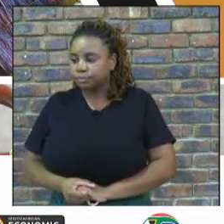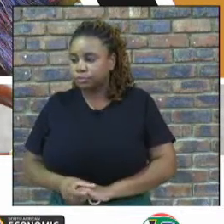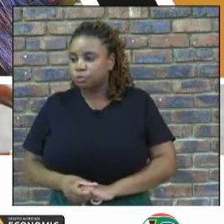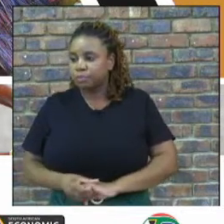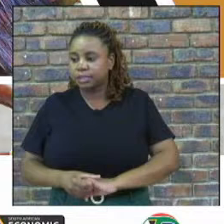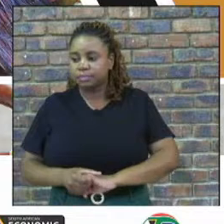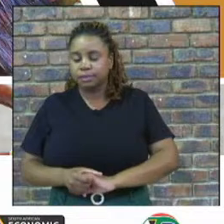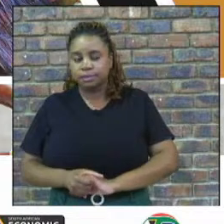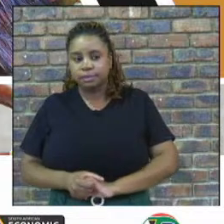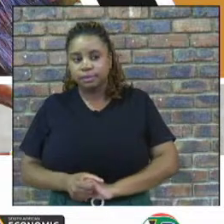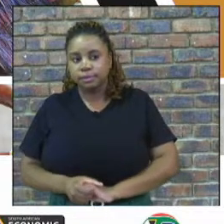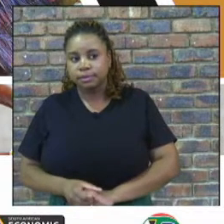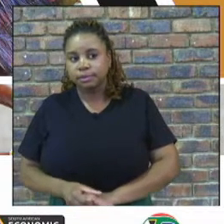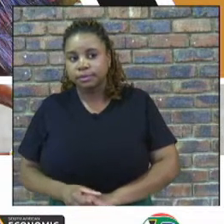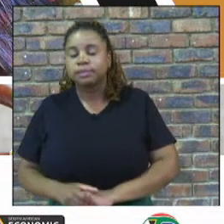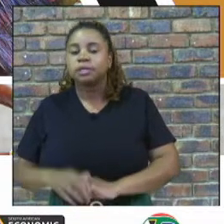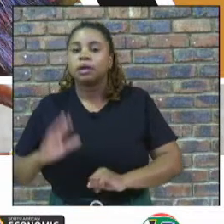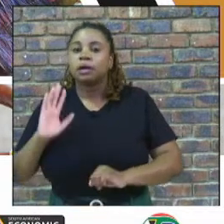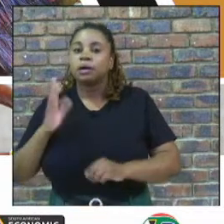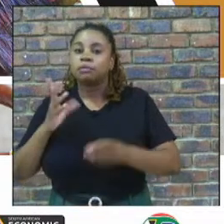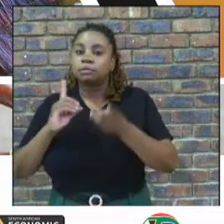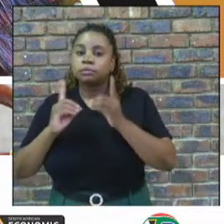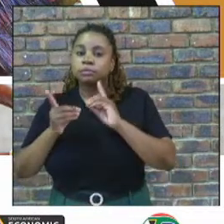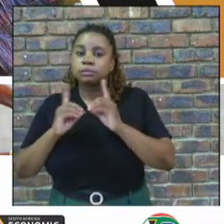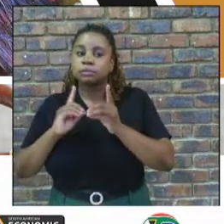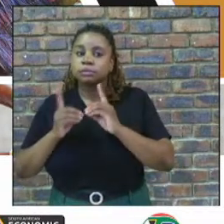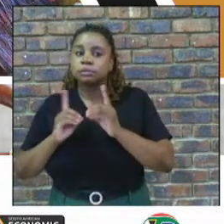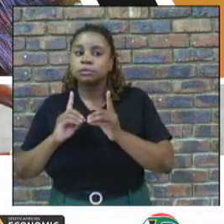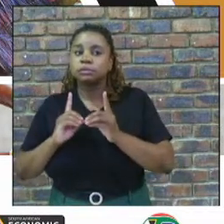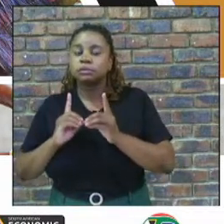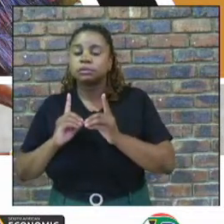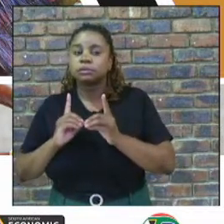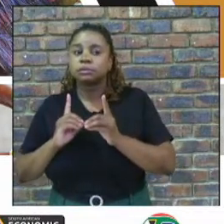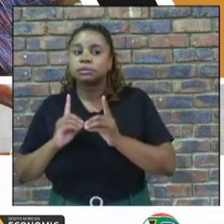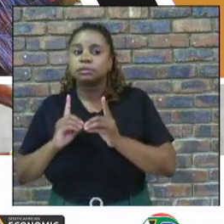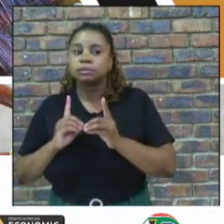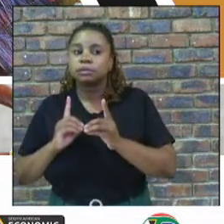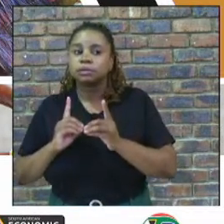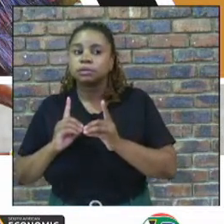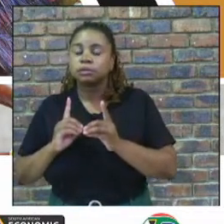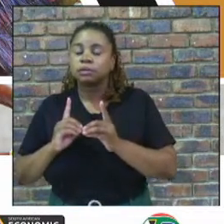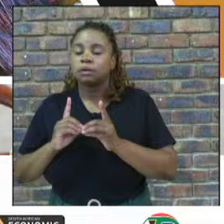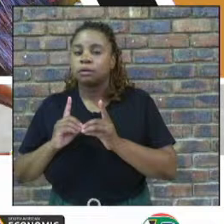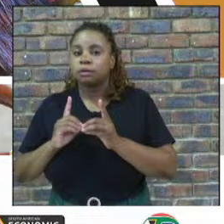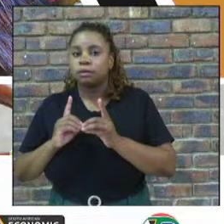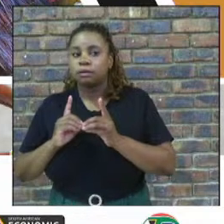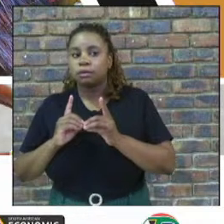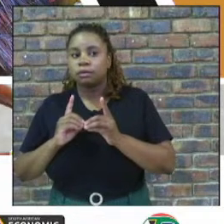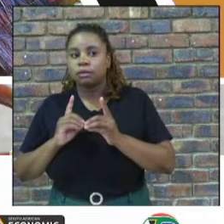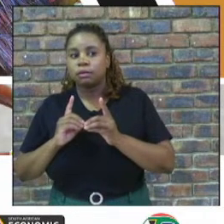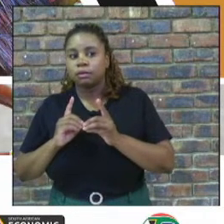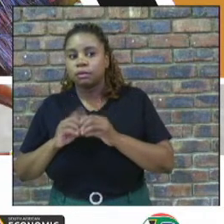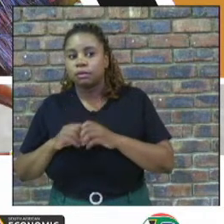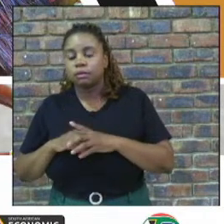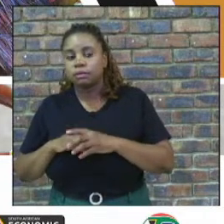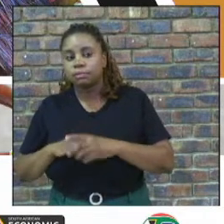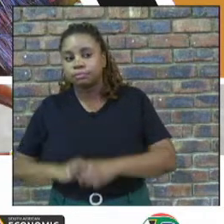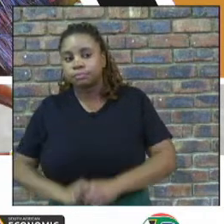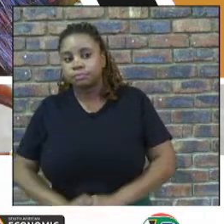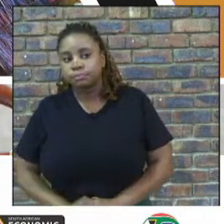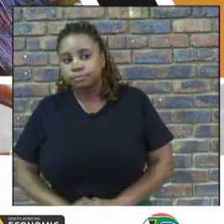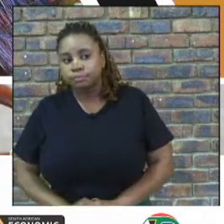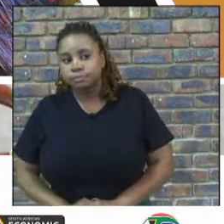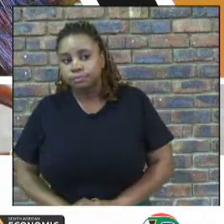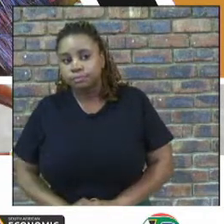I'll speak to the unfair trading practices, a section in which we want to give the minister powers to